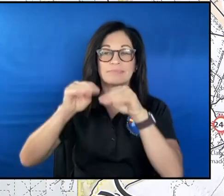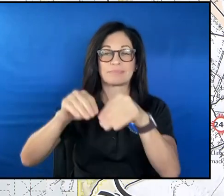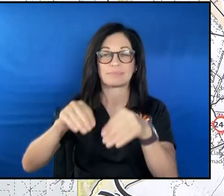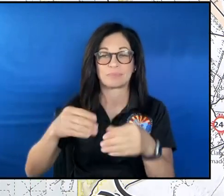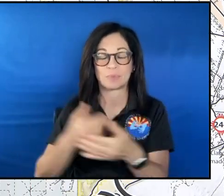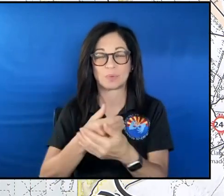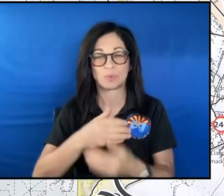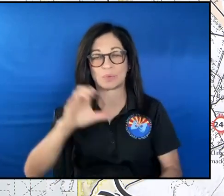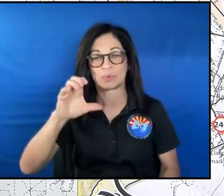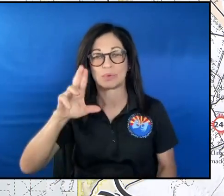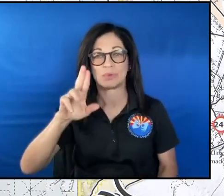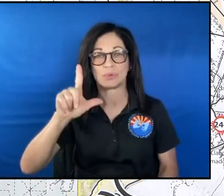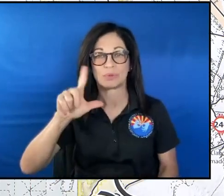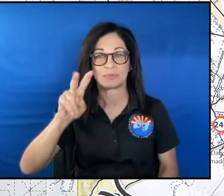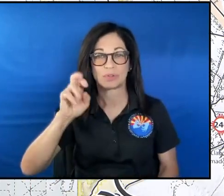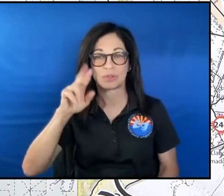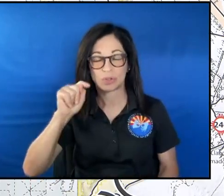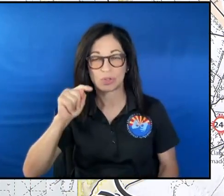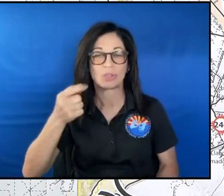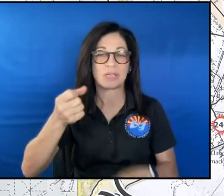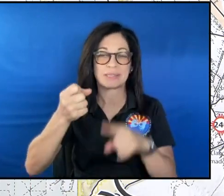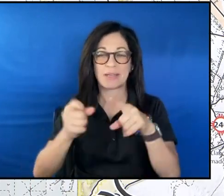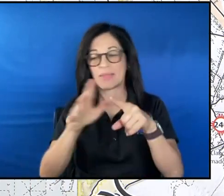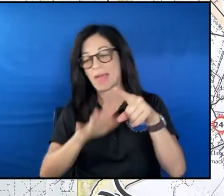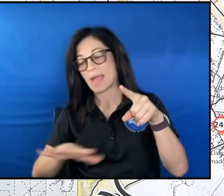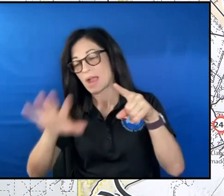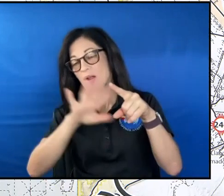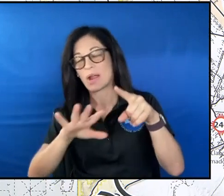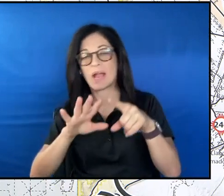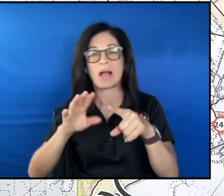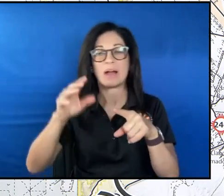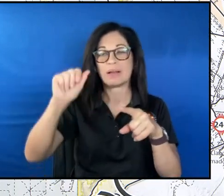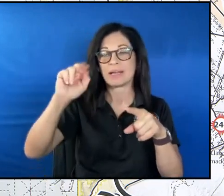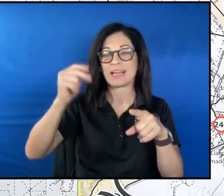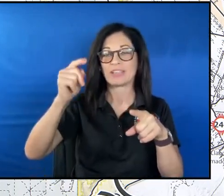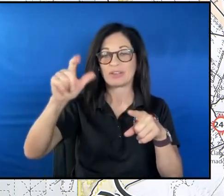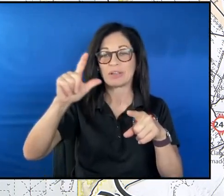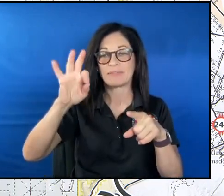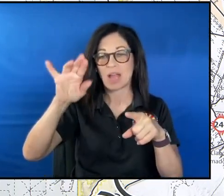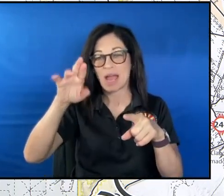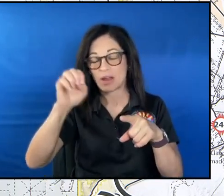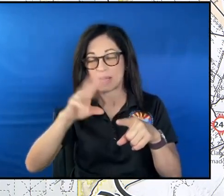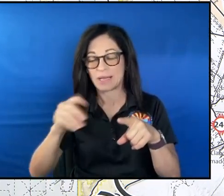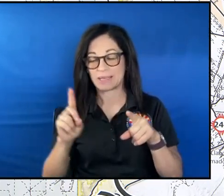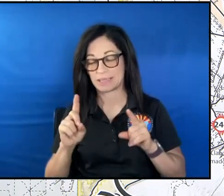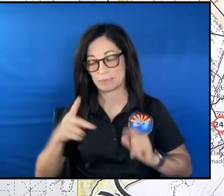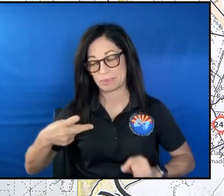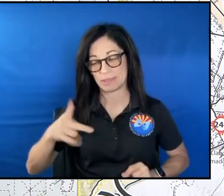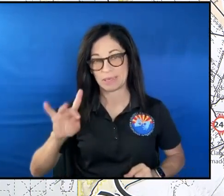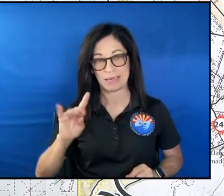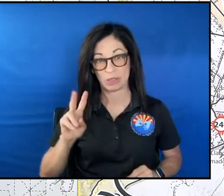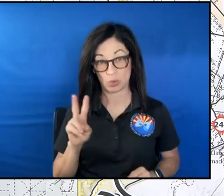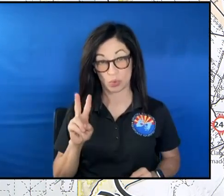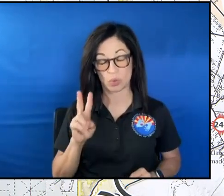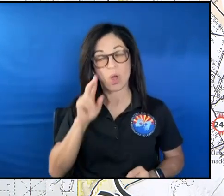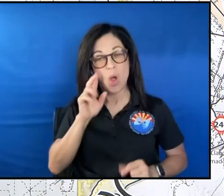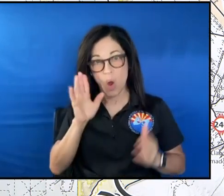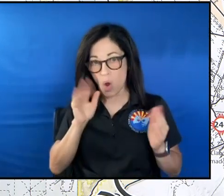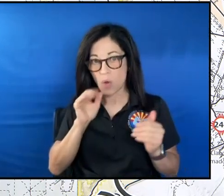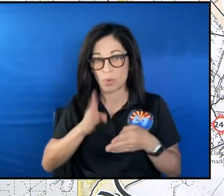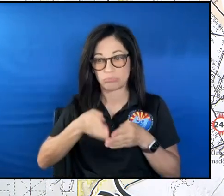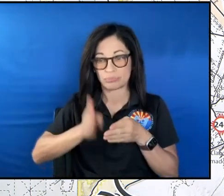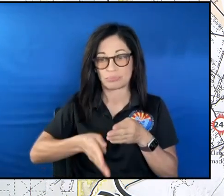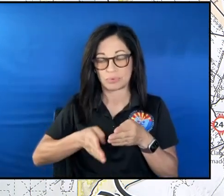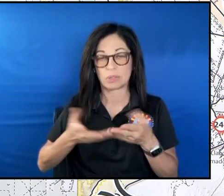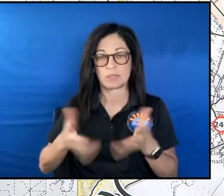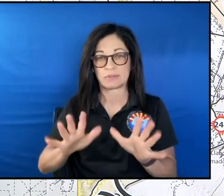south of the community at Angel Fire near Drop Point 182. So that was a big effort. You know, hopefully they'll have that accomplished by today. But